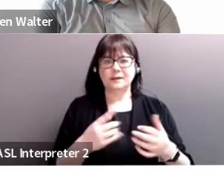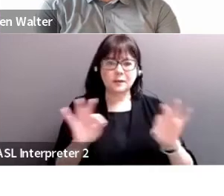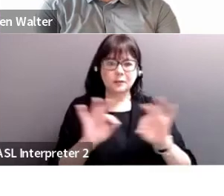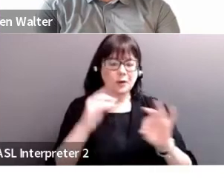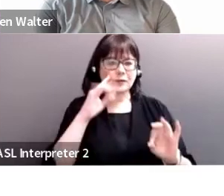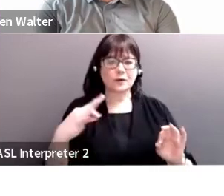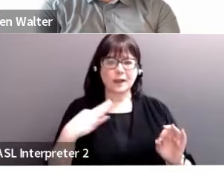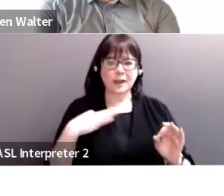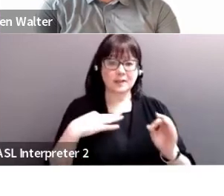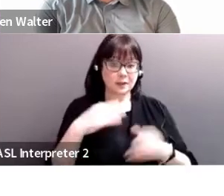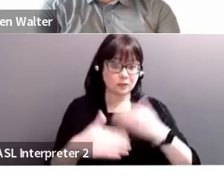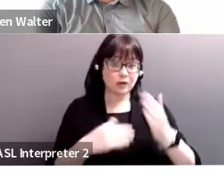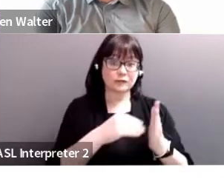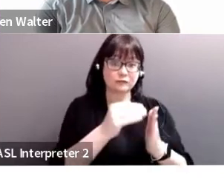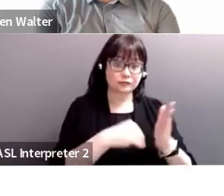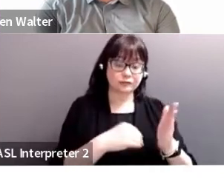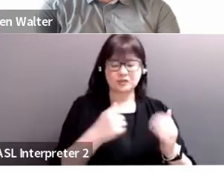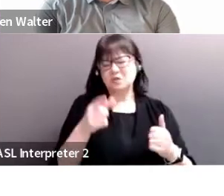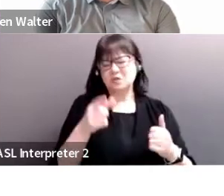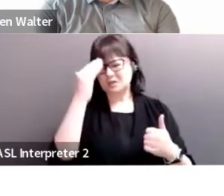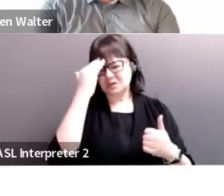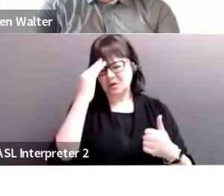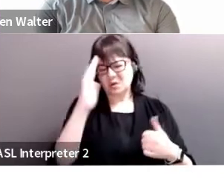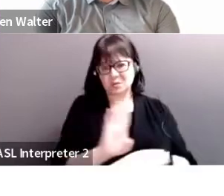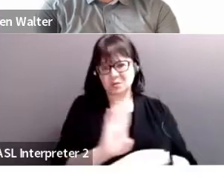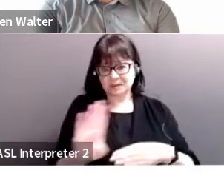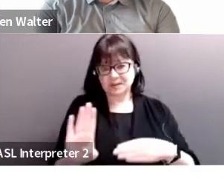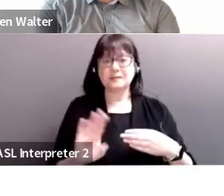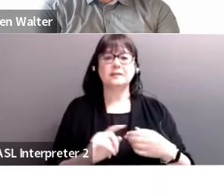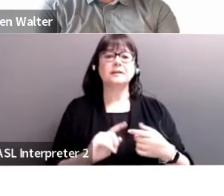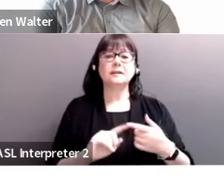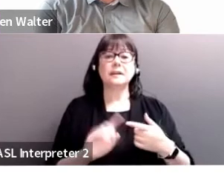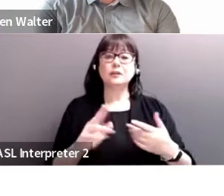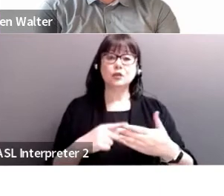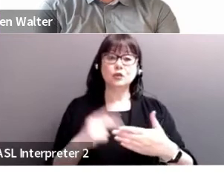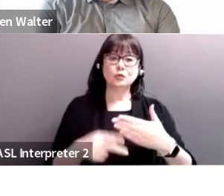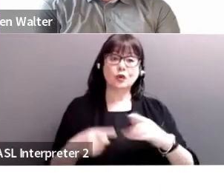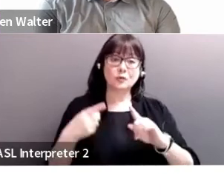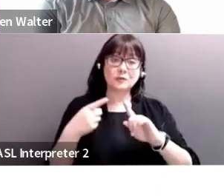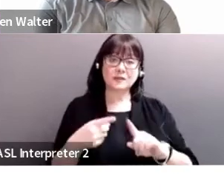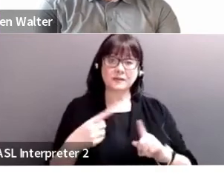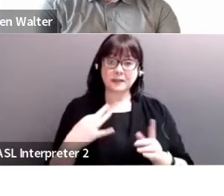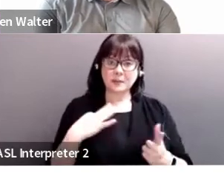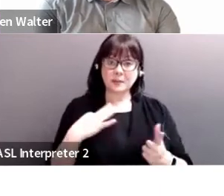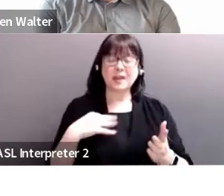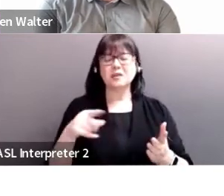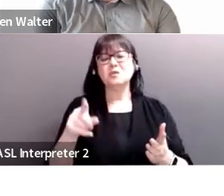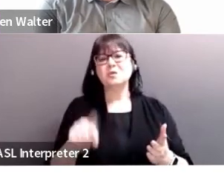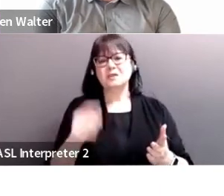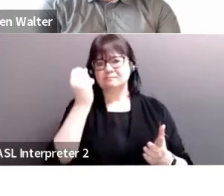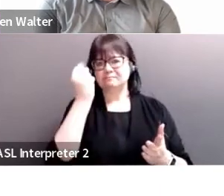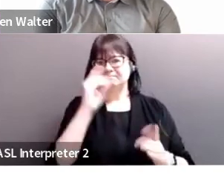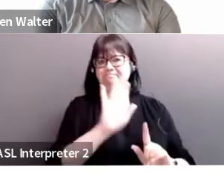application, know the basic requirements of the actual program that you are applying to. This is all super